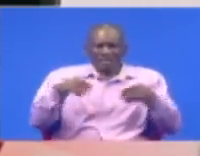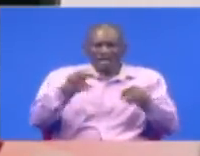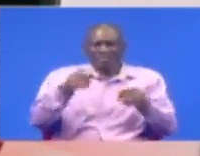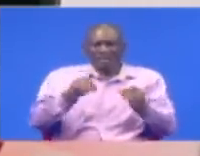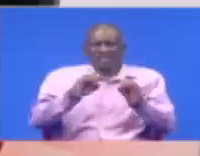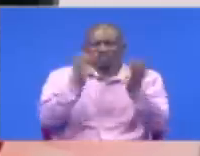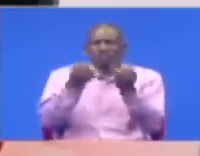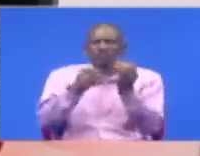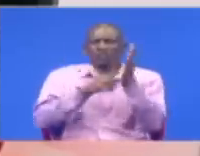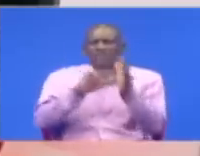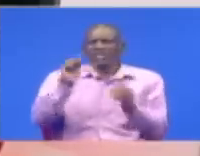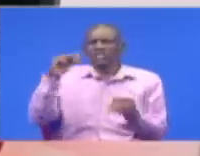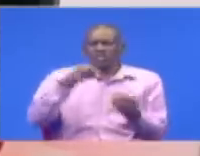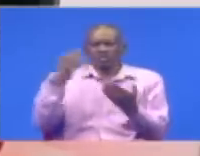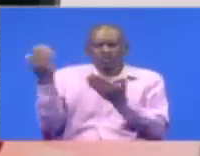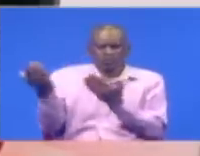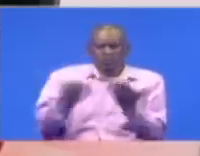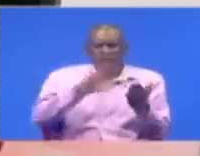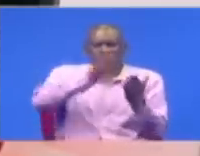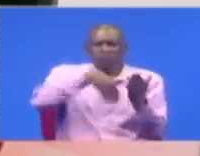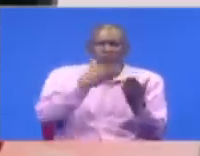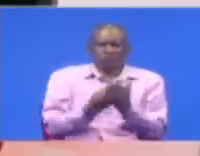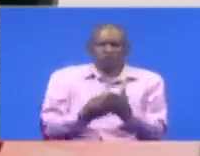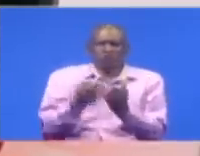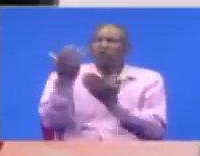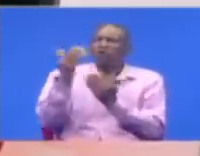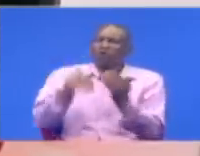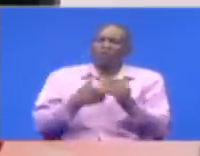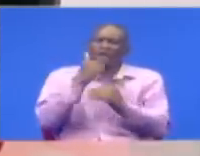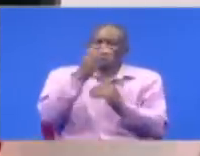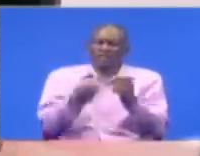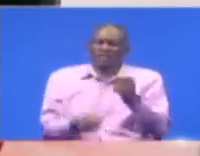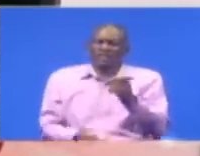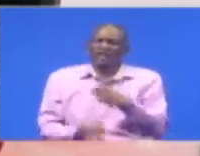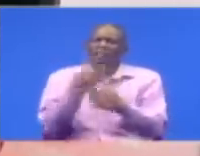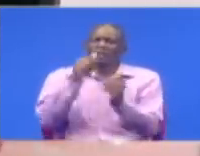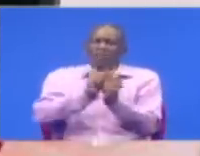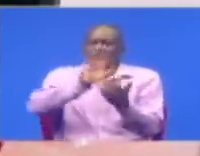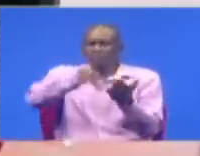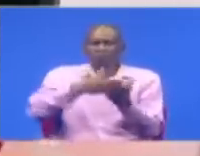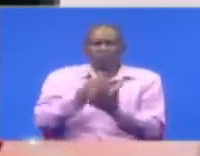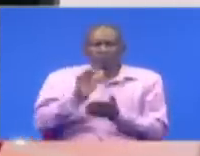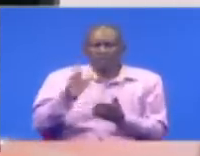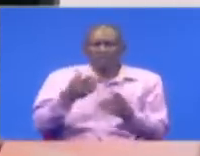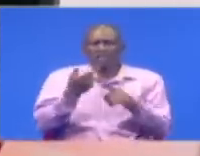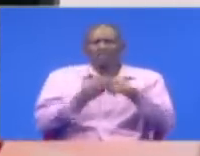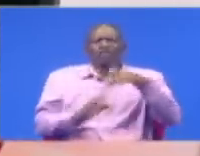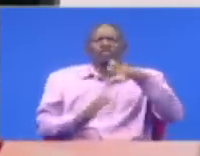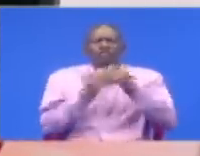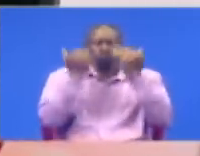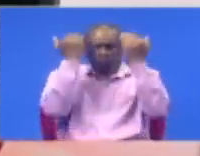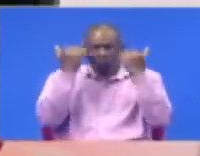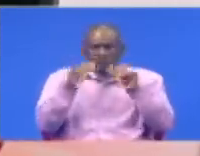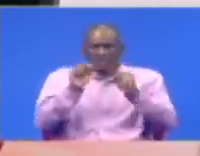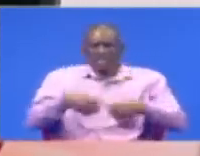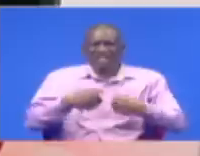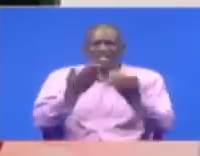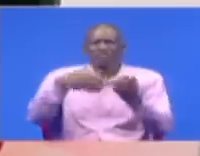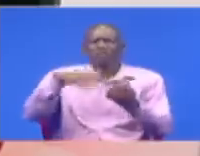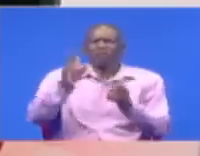General to come with proposals. Hopefully, after they have come with proposals, then Supreme Court will give